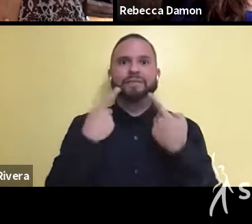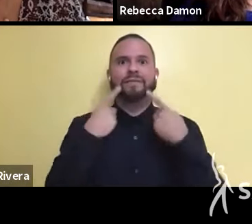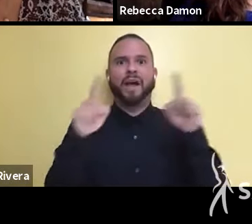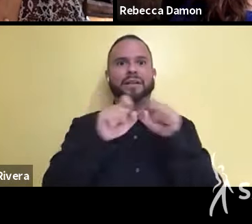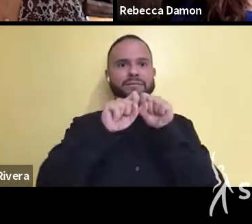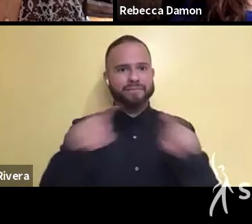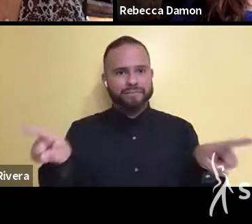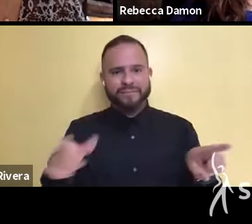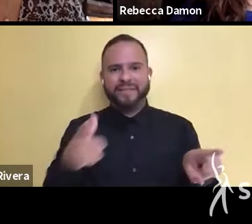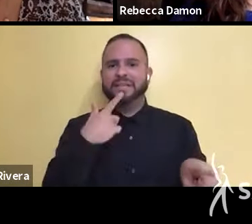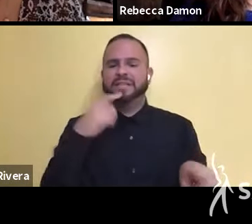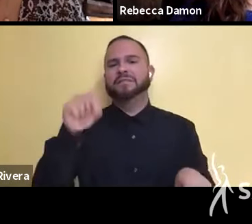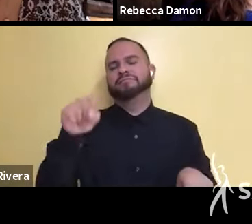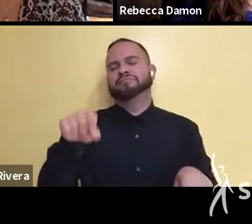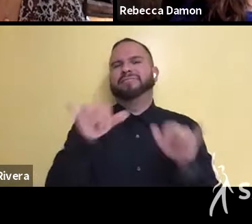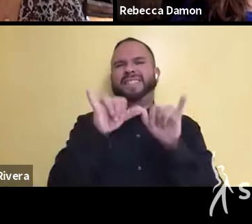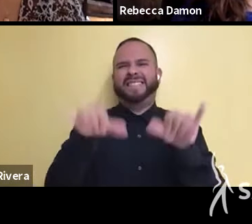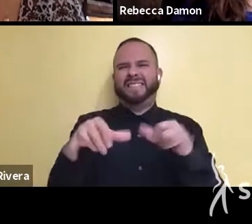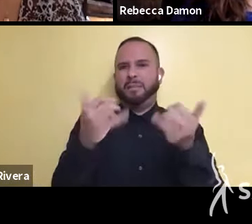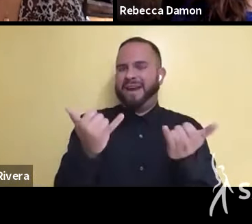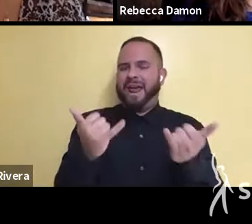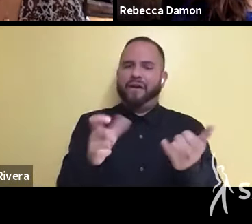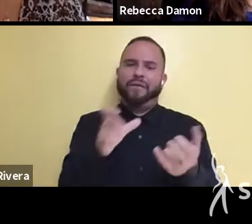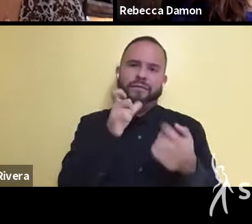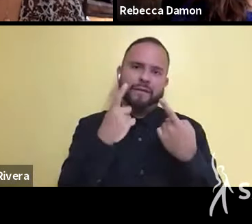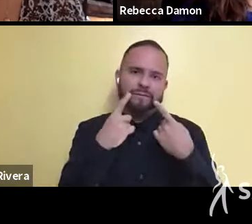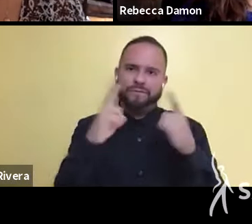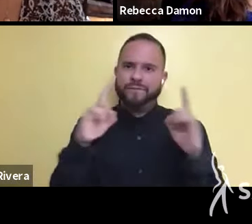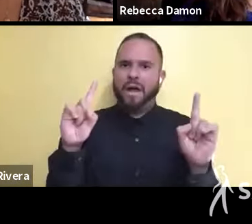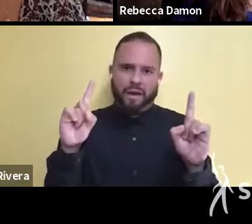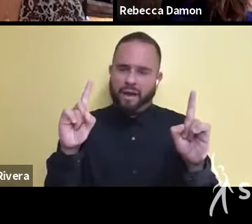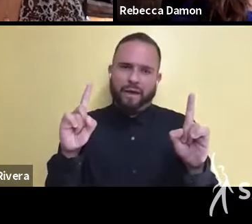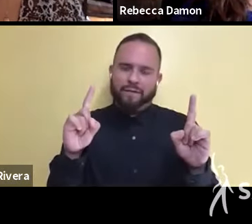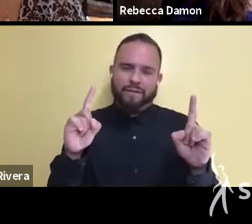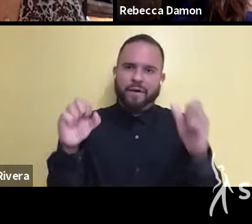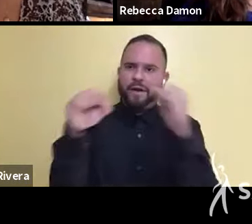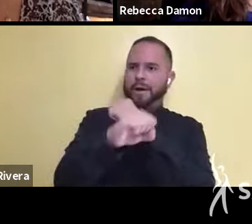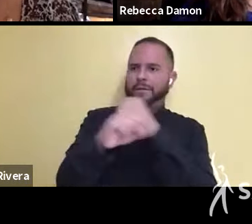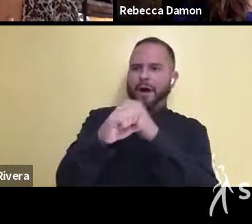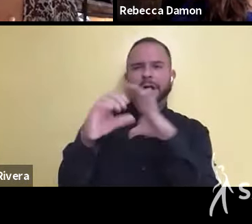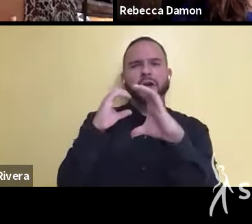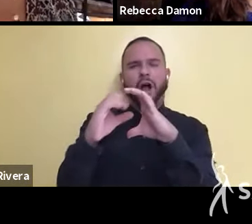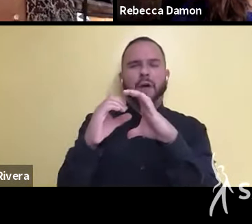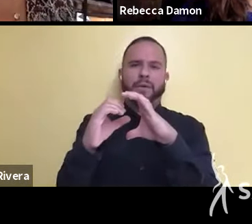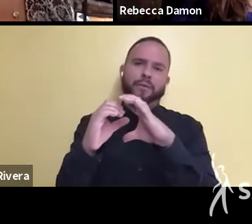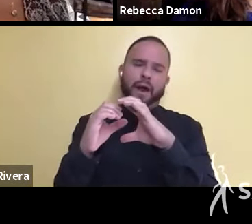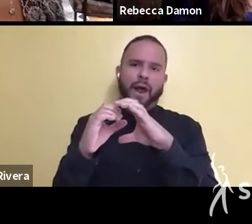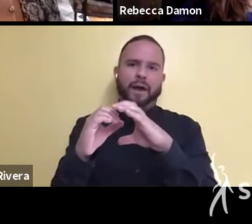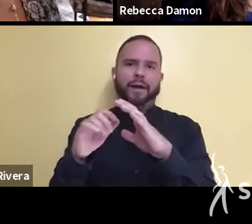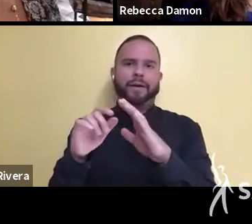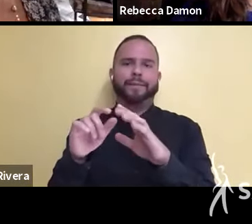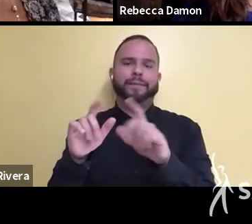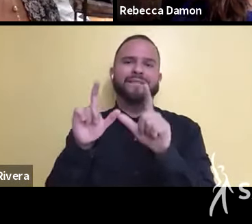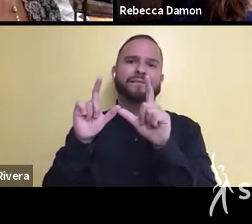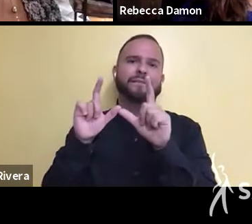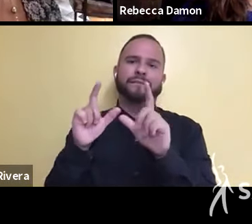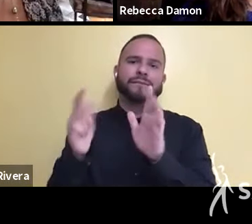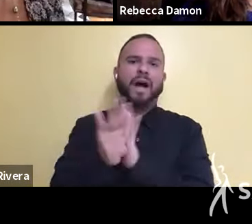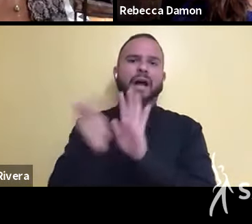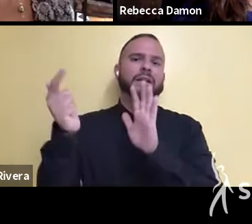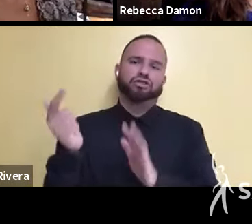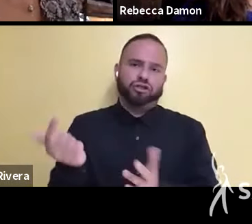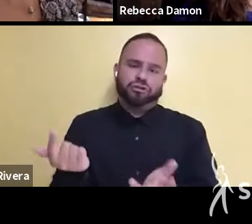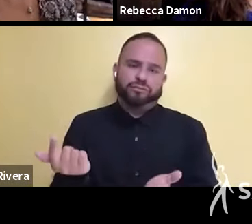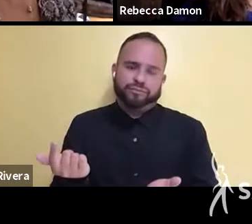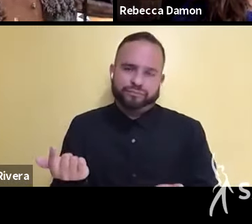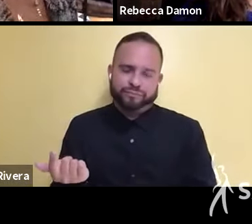current system is largely ineffective with regard to combating copyright infringement protection. So now the